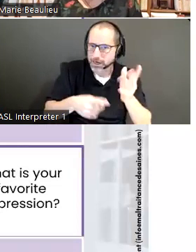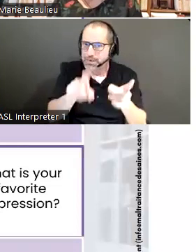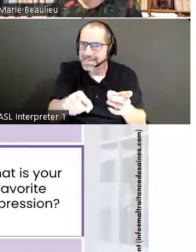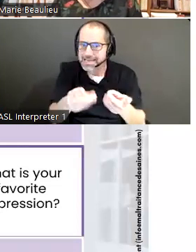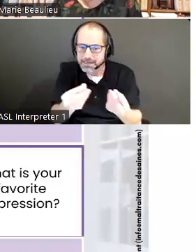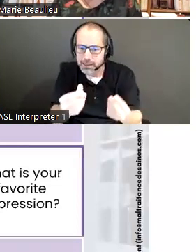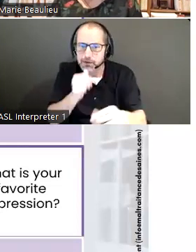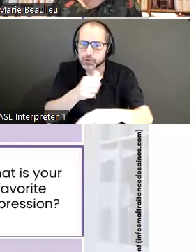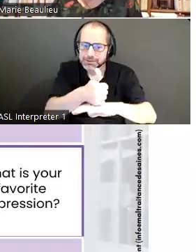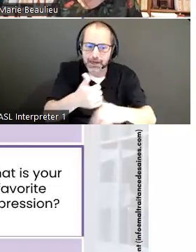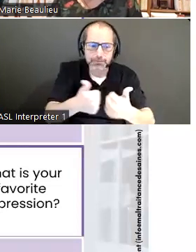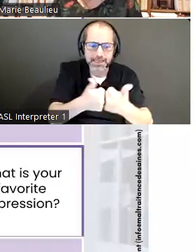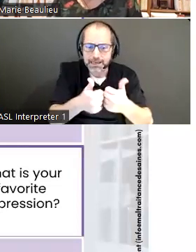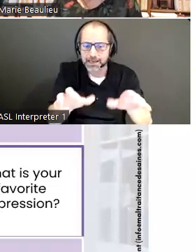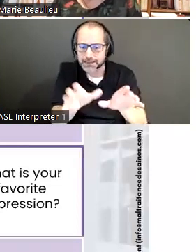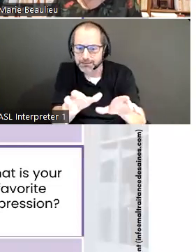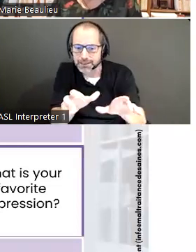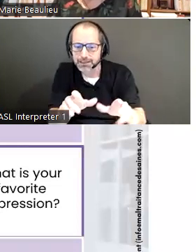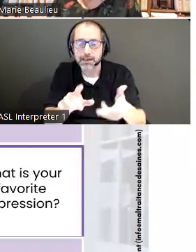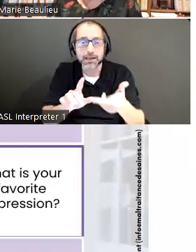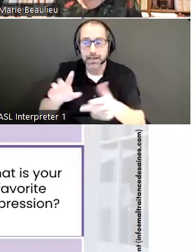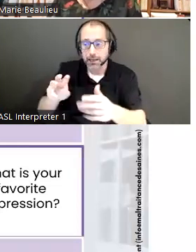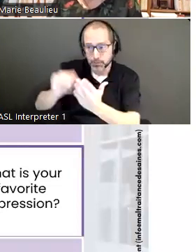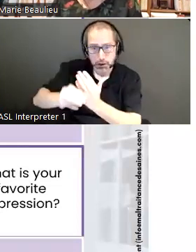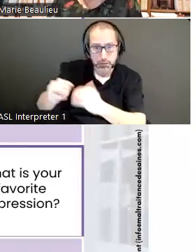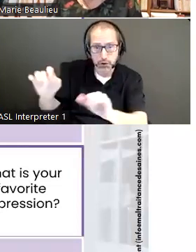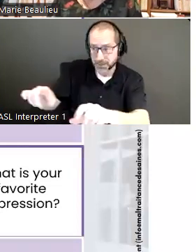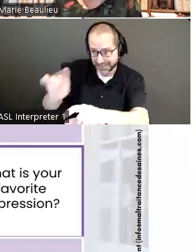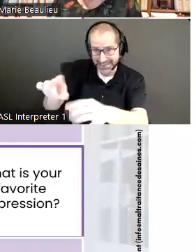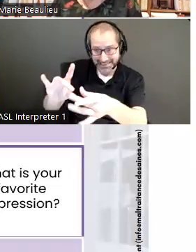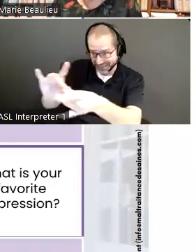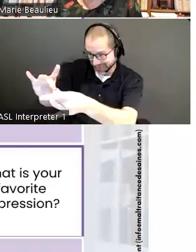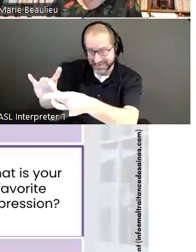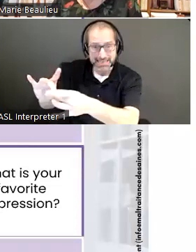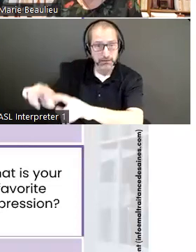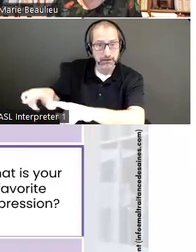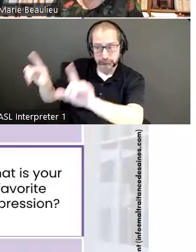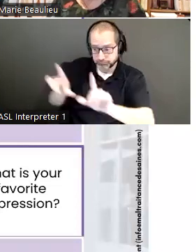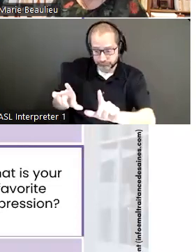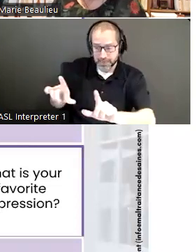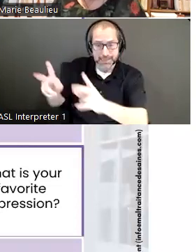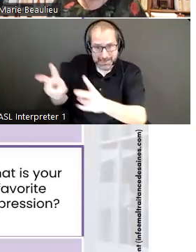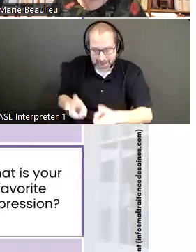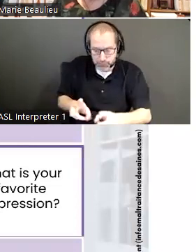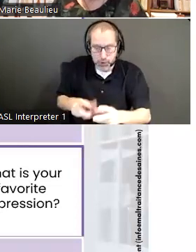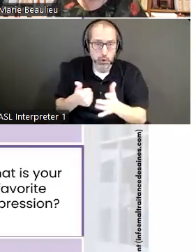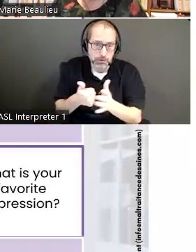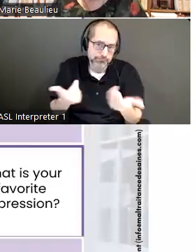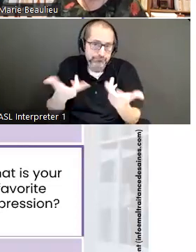of the documents. So in the module, you can click on the link and you can download this game, for